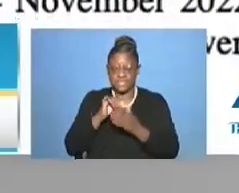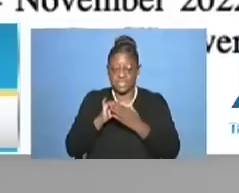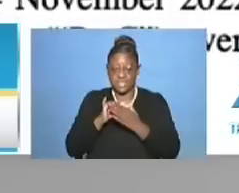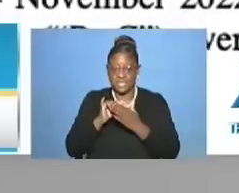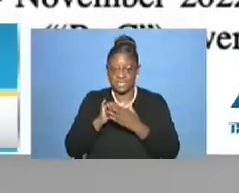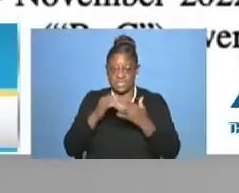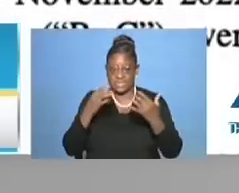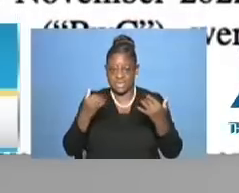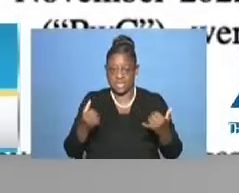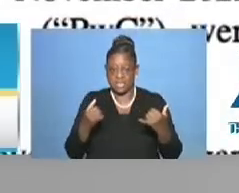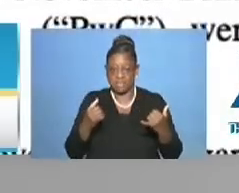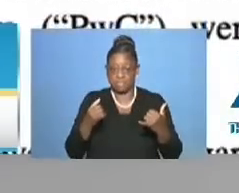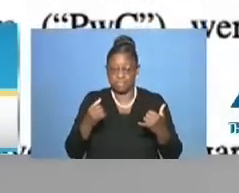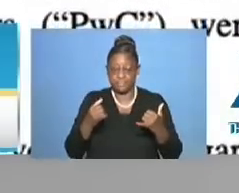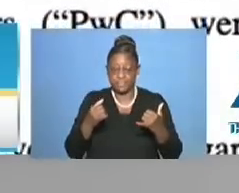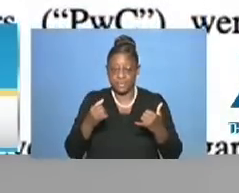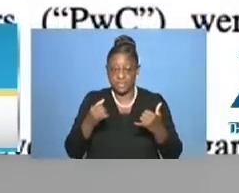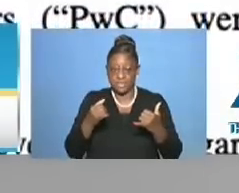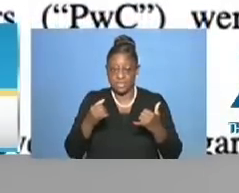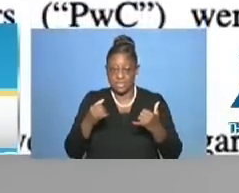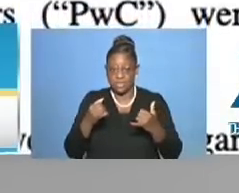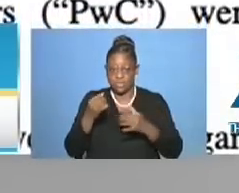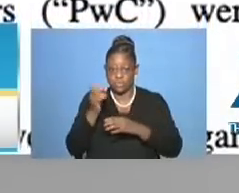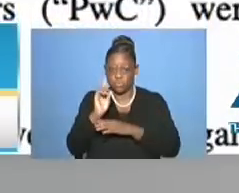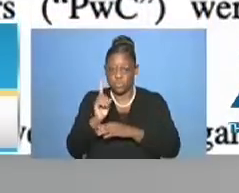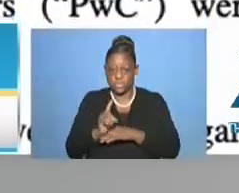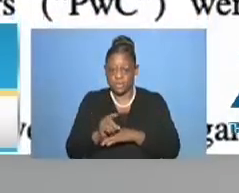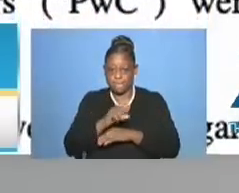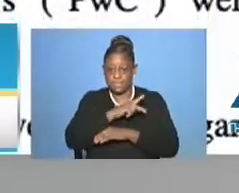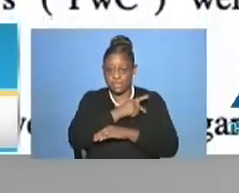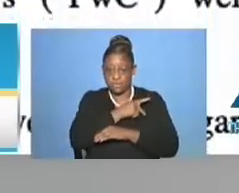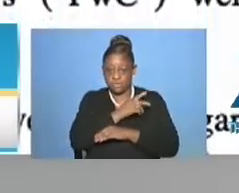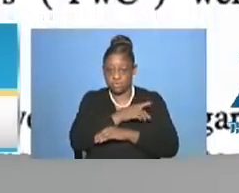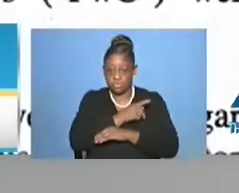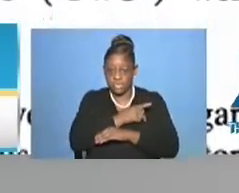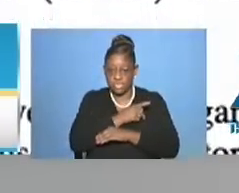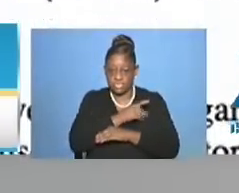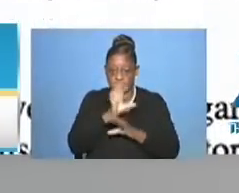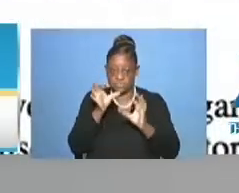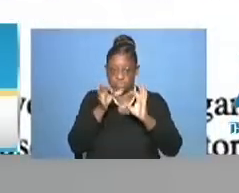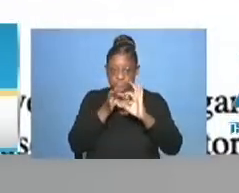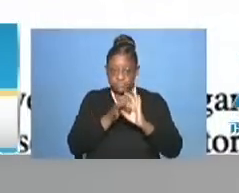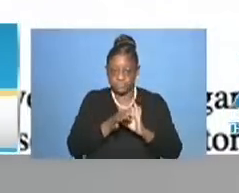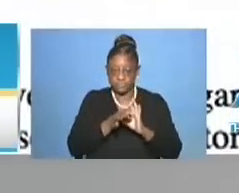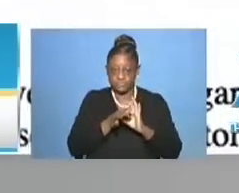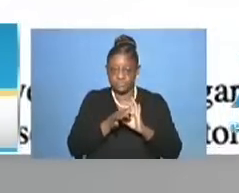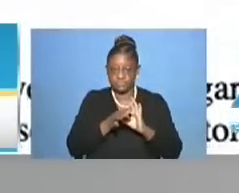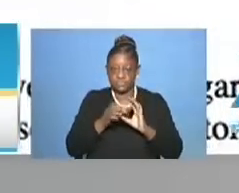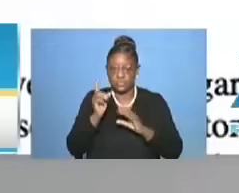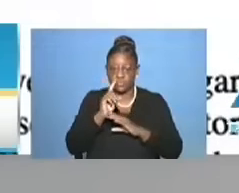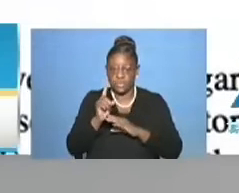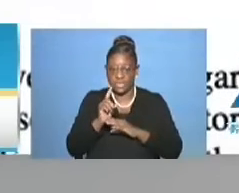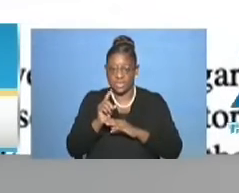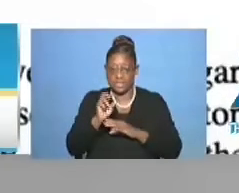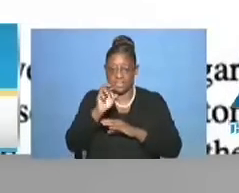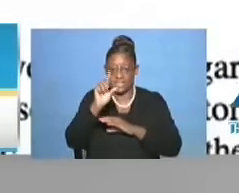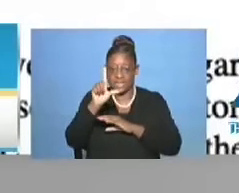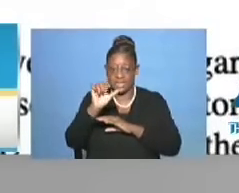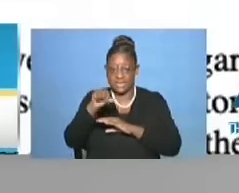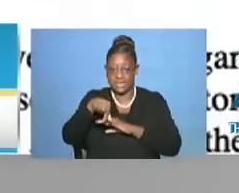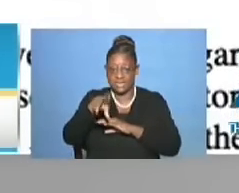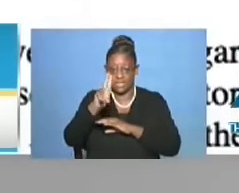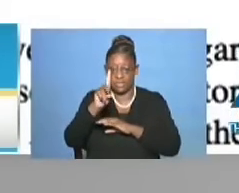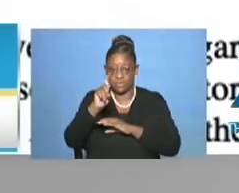and PricewaterhouseCoopers' Kevin Cambridge and Peter Greaves joint provisional liquidators in their investigation